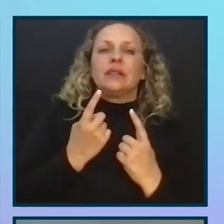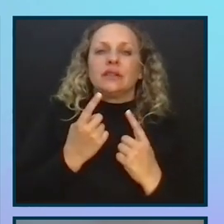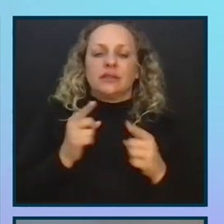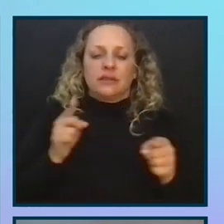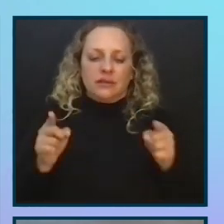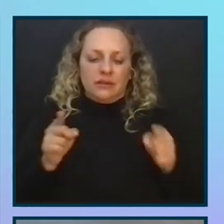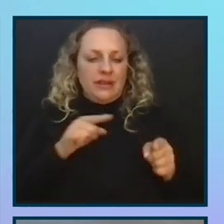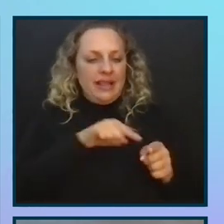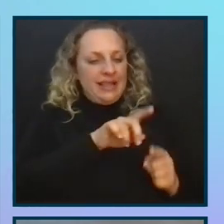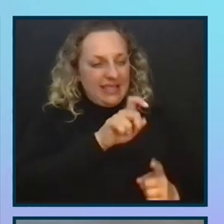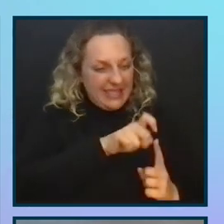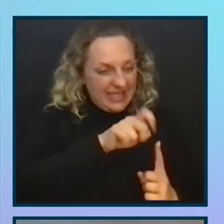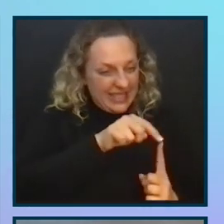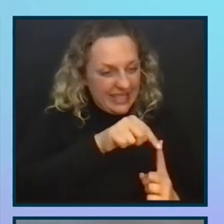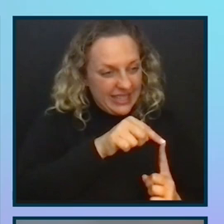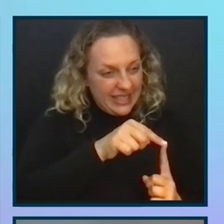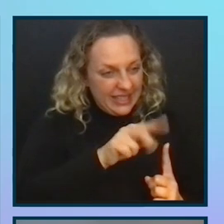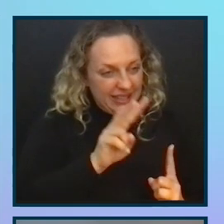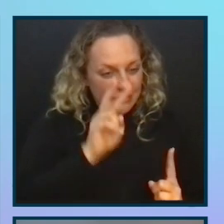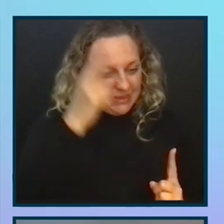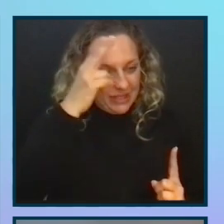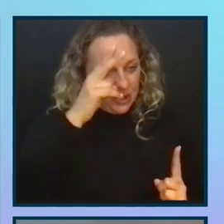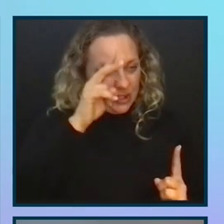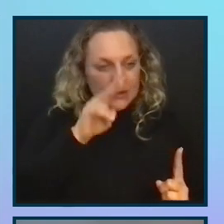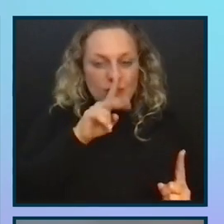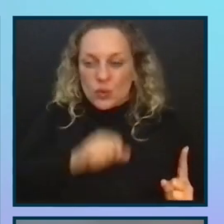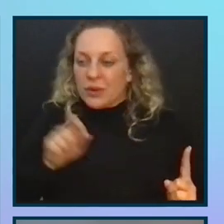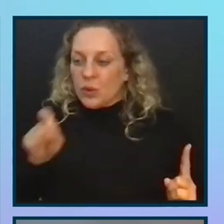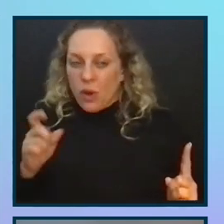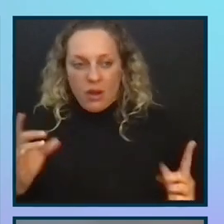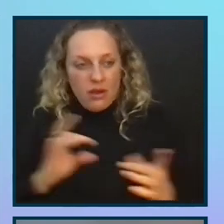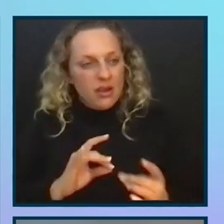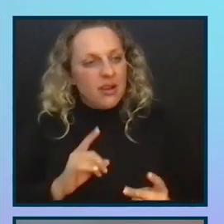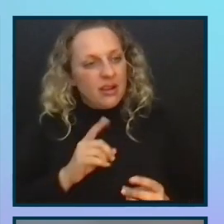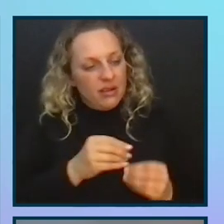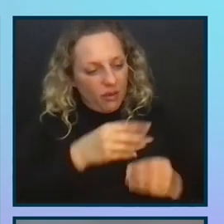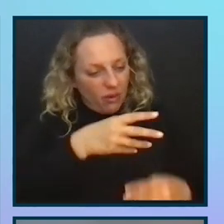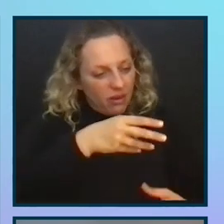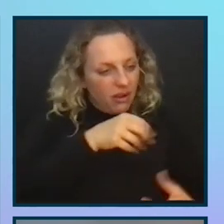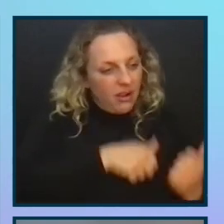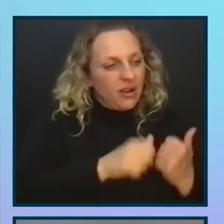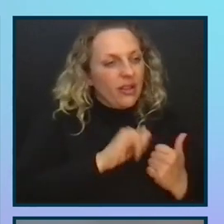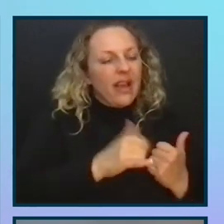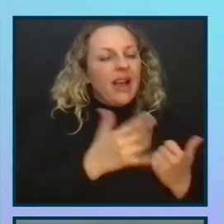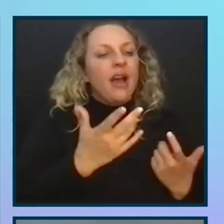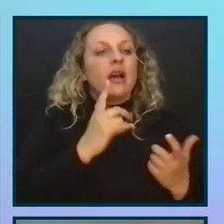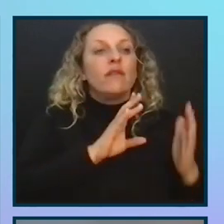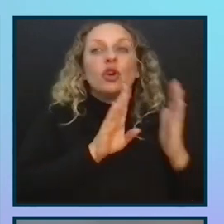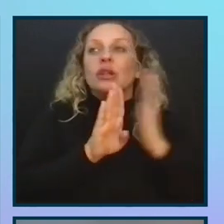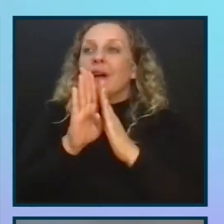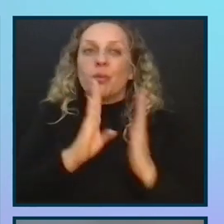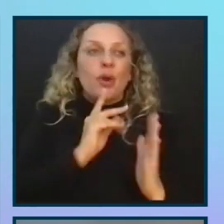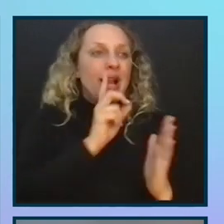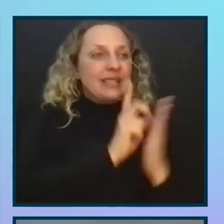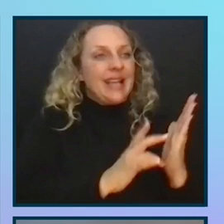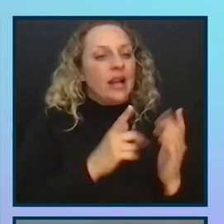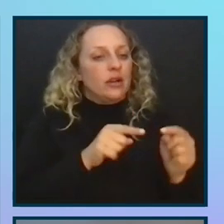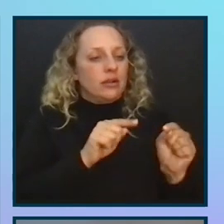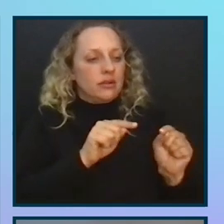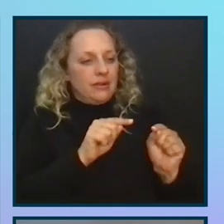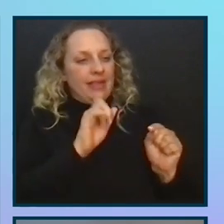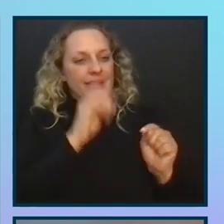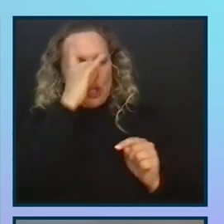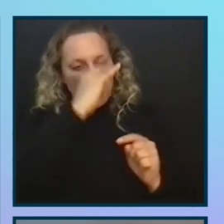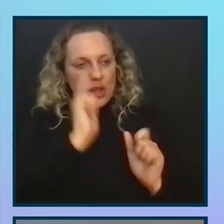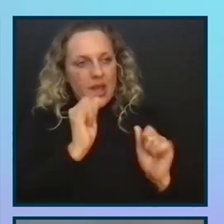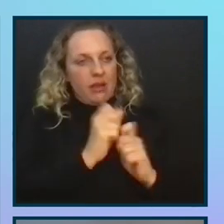naming? Does the name still get misunderstood? We need to consider what this means for both developers and designers. So in response to